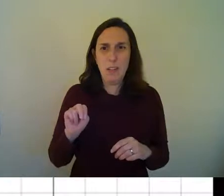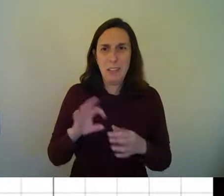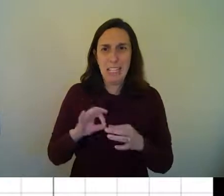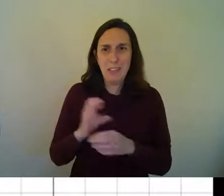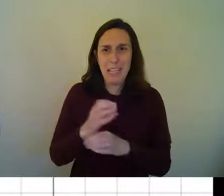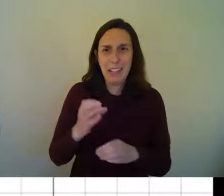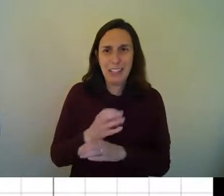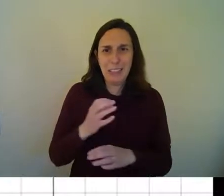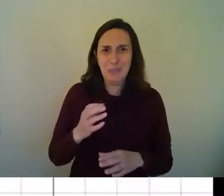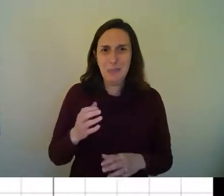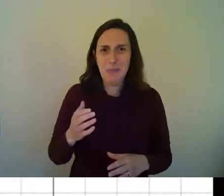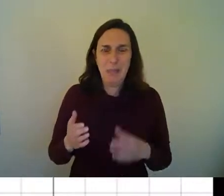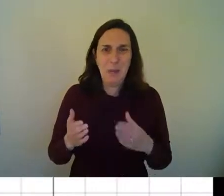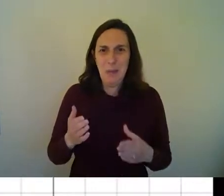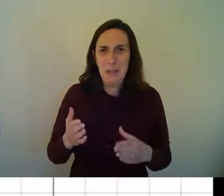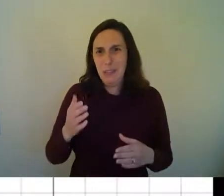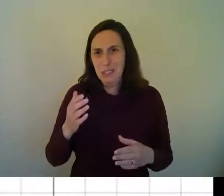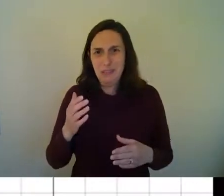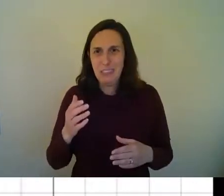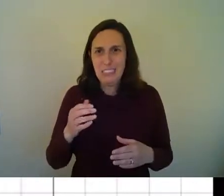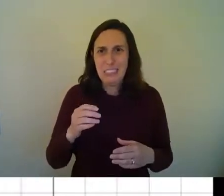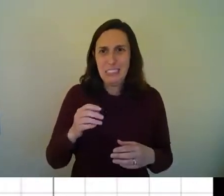going towards infinity, that's what the behavior is doing.